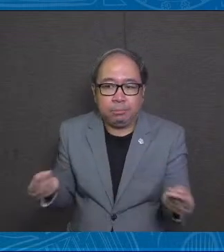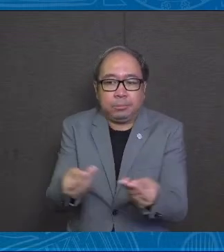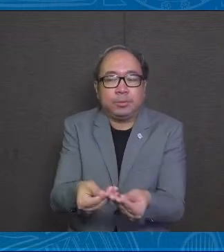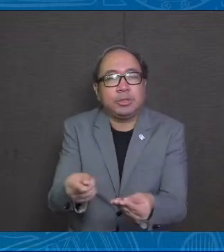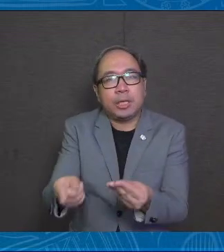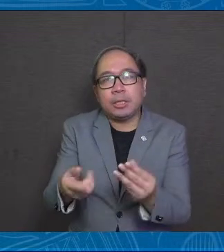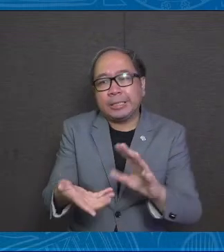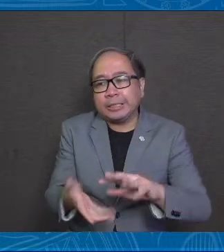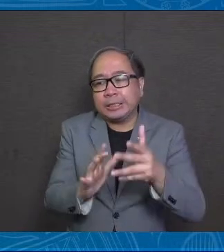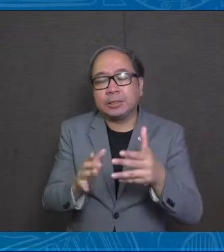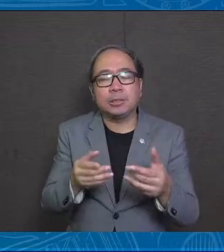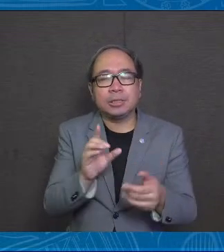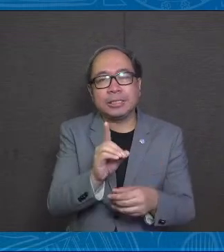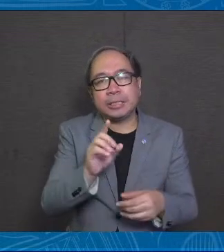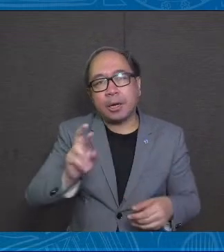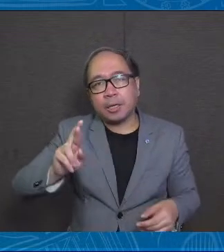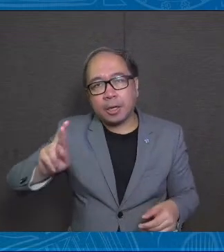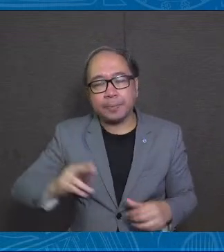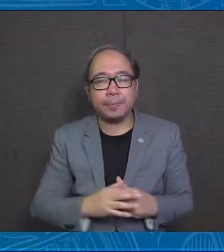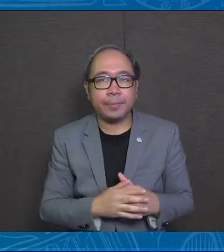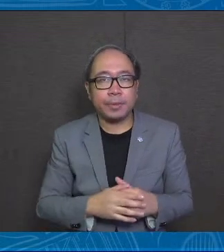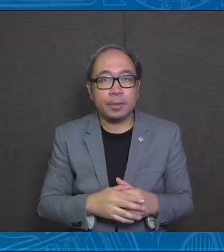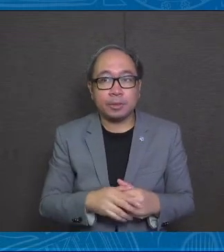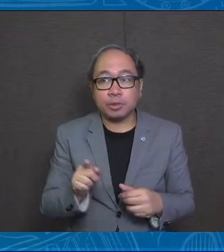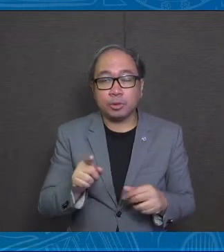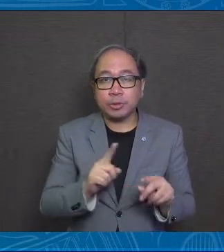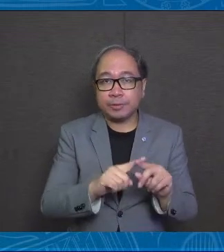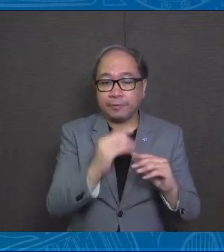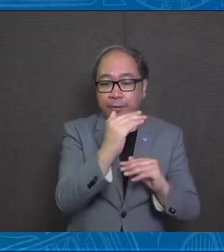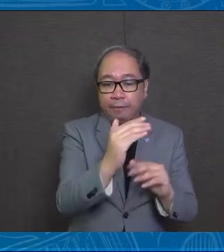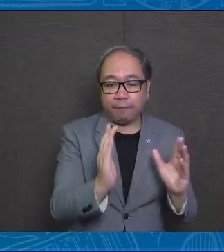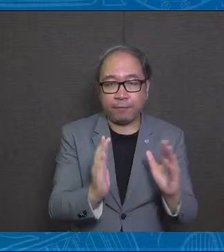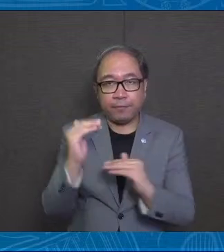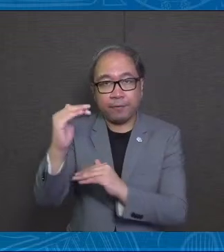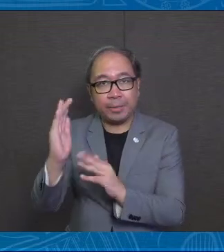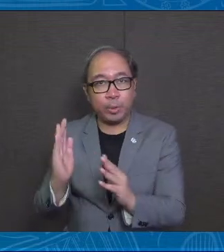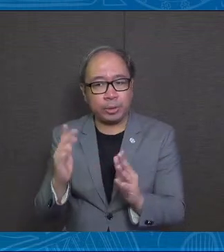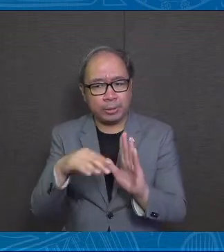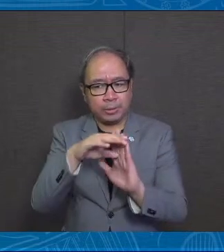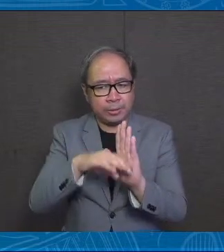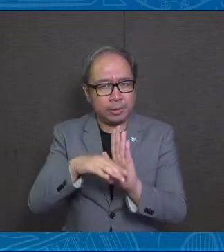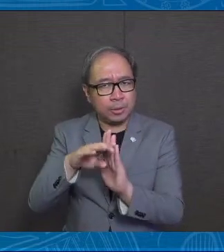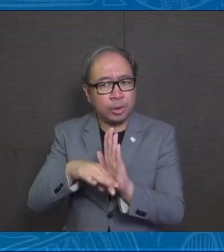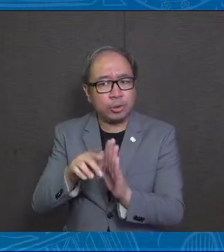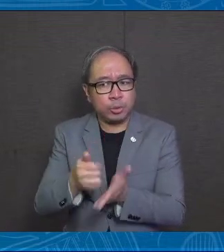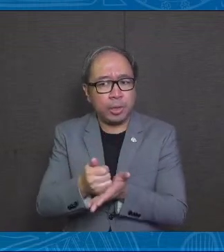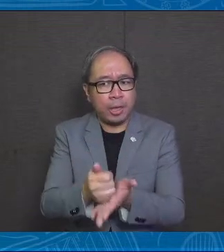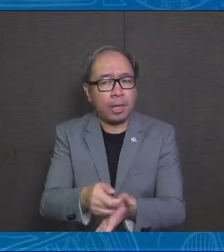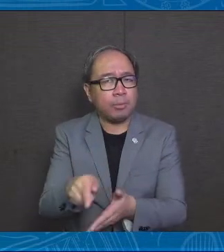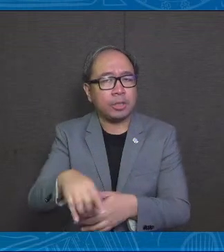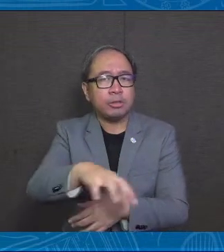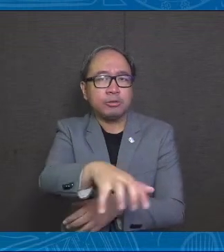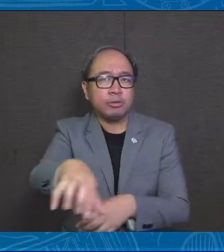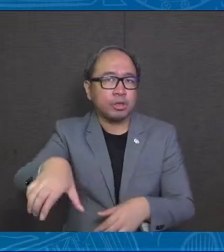IFIs have the potential to develop coherent and integrated frameworks that help countries close the physical gaps.